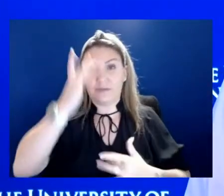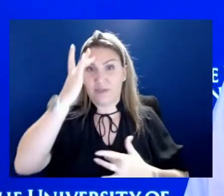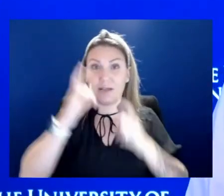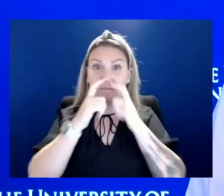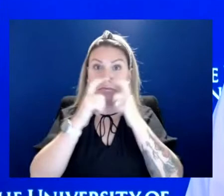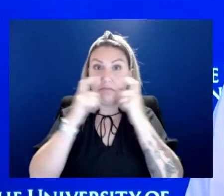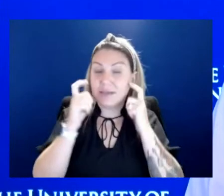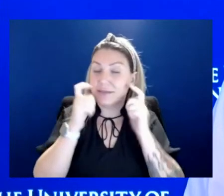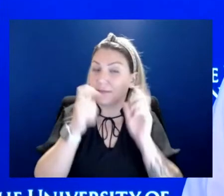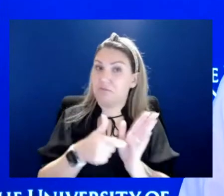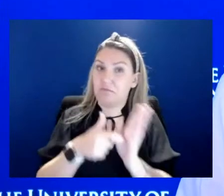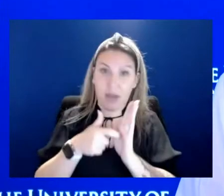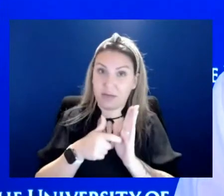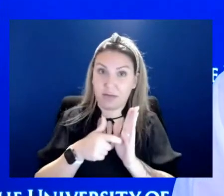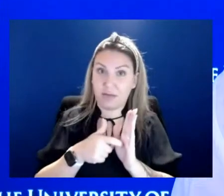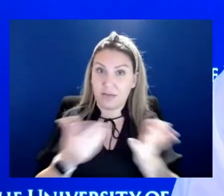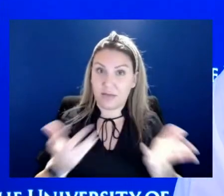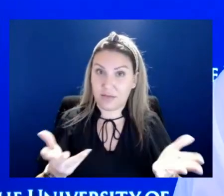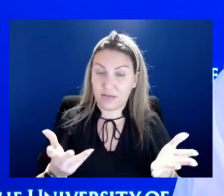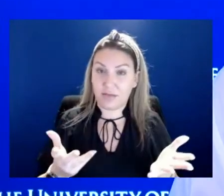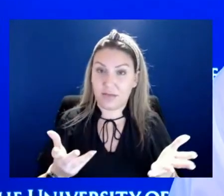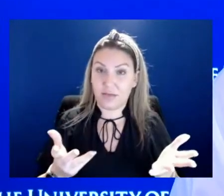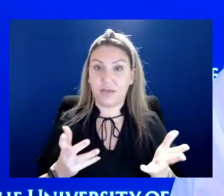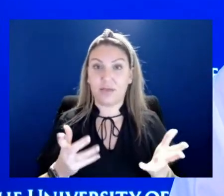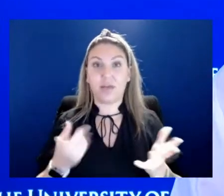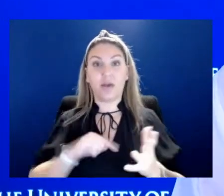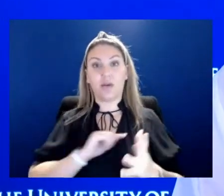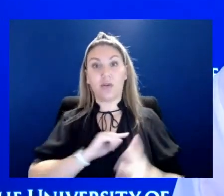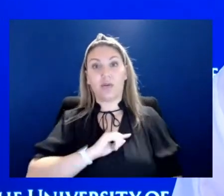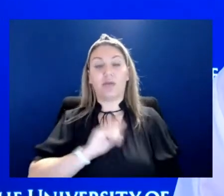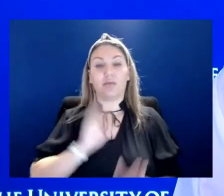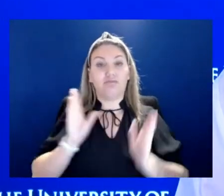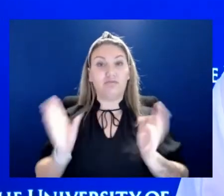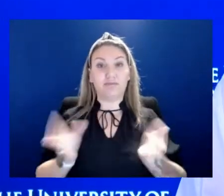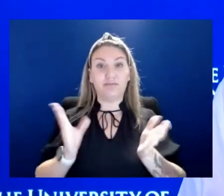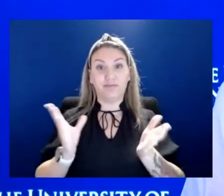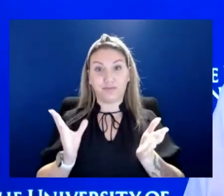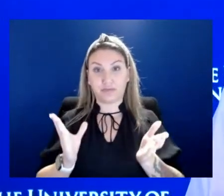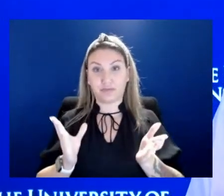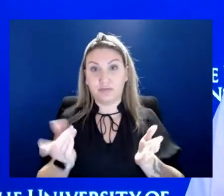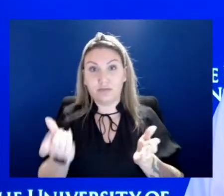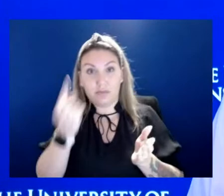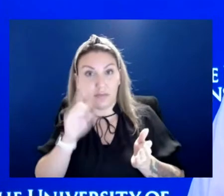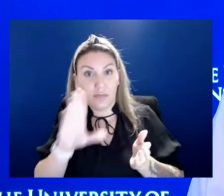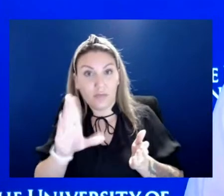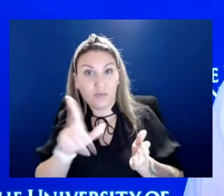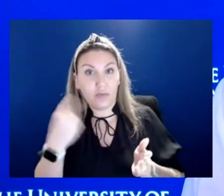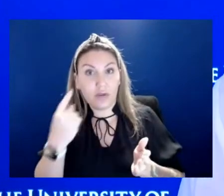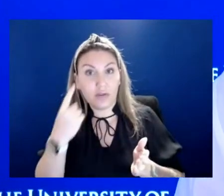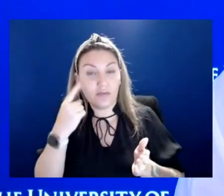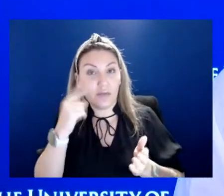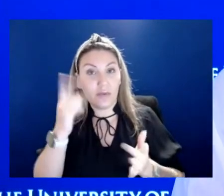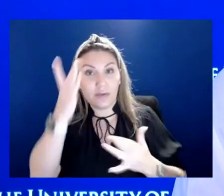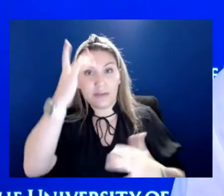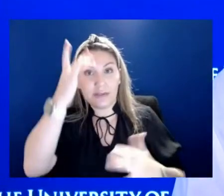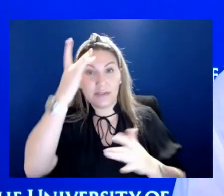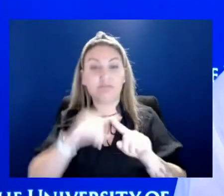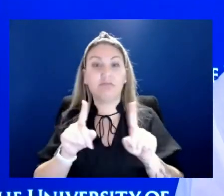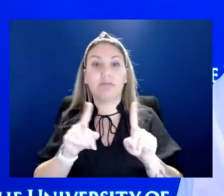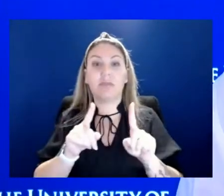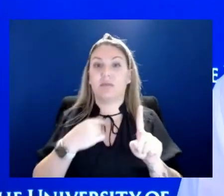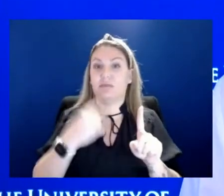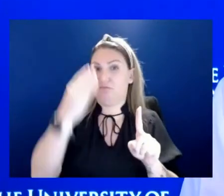mandated. We would certainly encourage them, understand your risk of disease, and we know that masks, even for